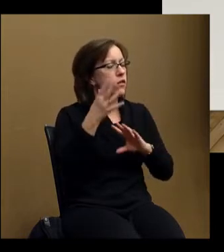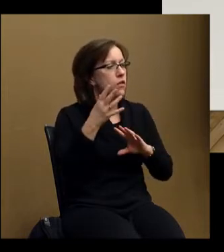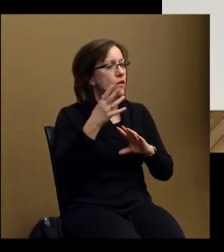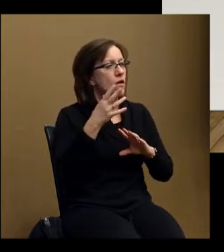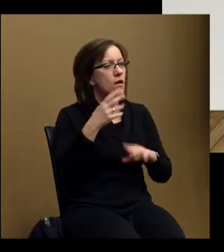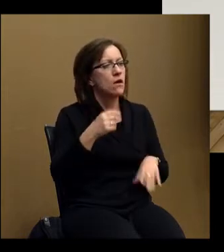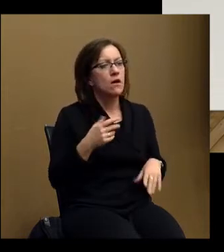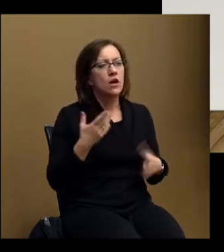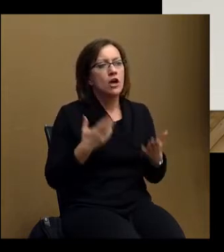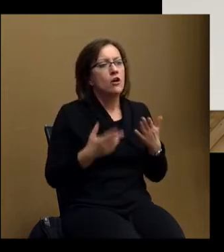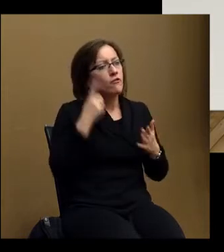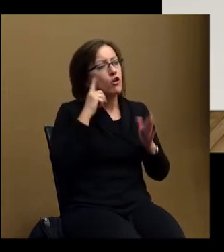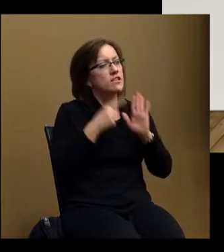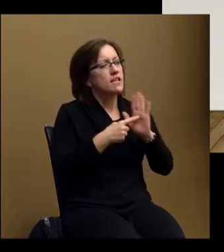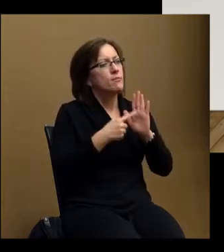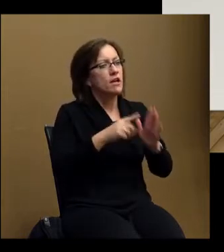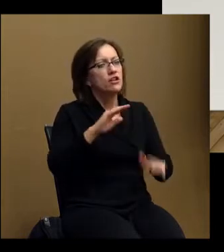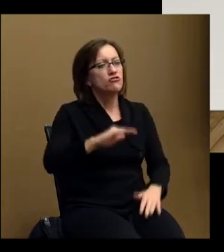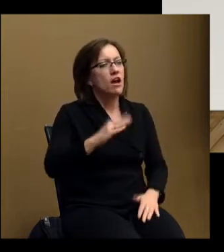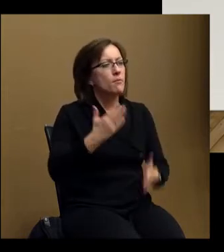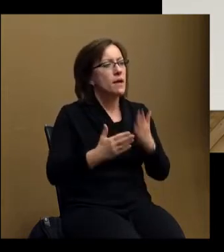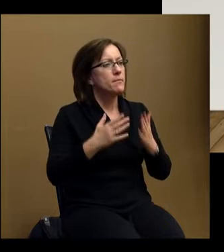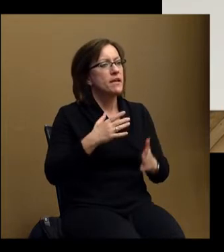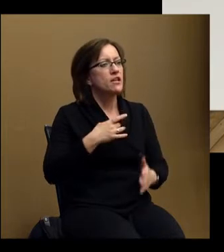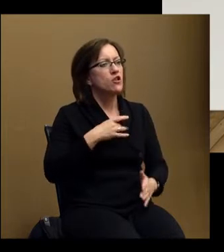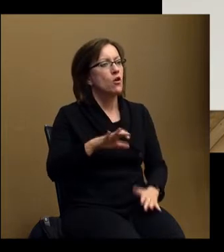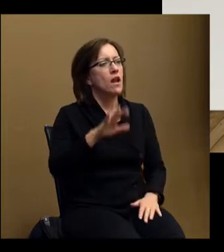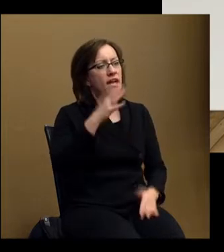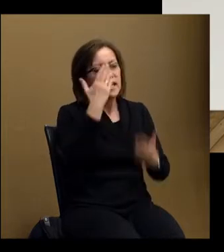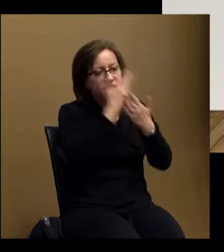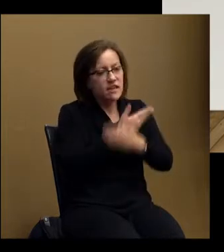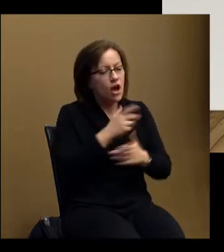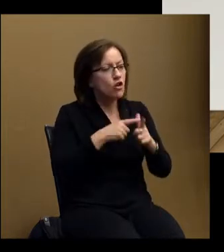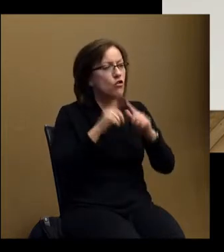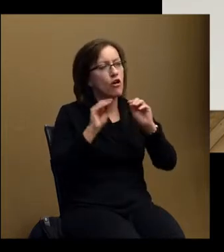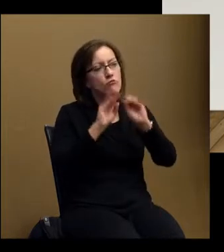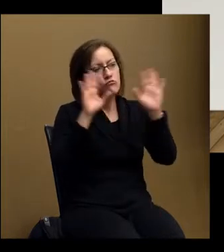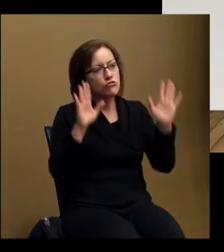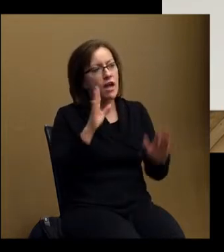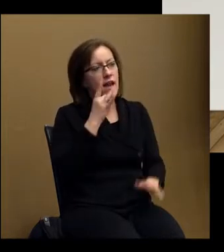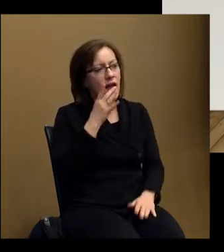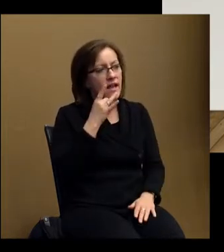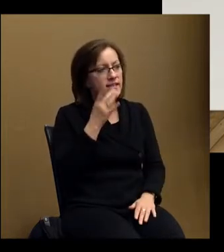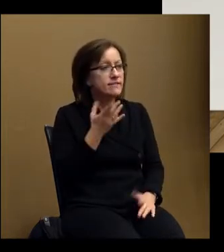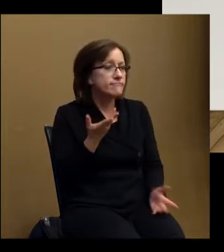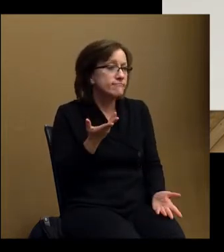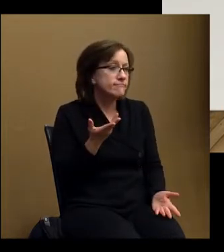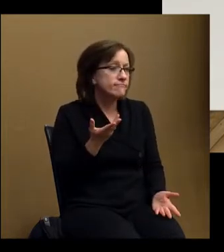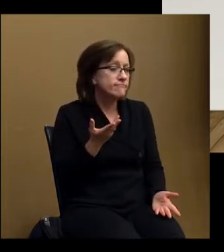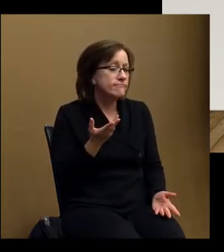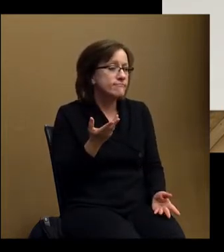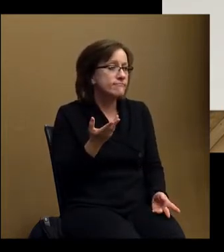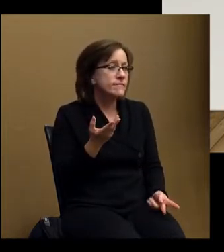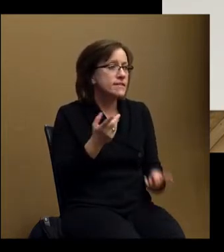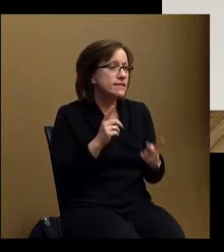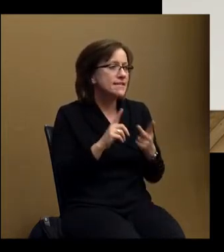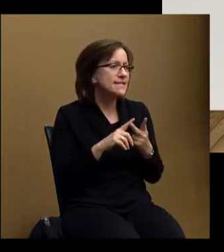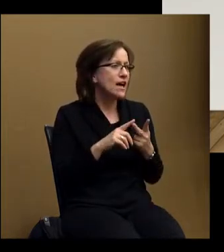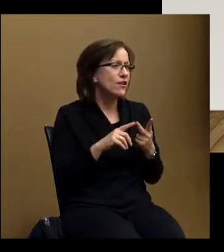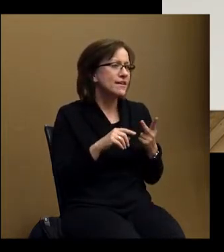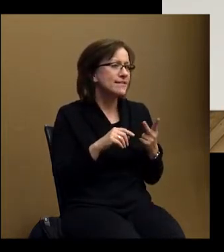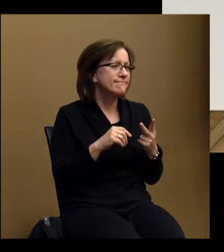may dislike dark or bright lights. That could be something. Might